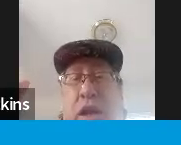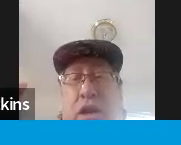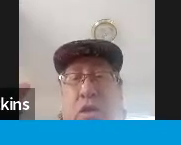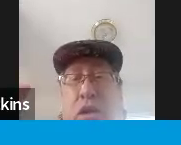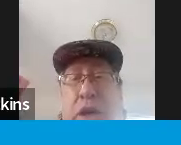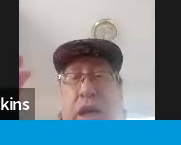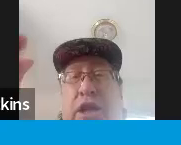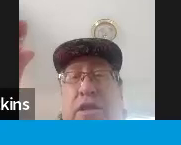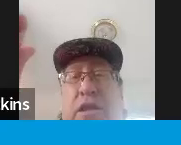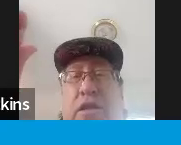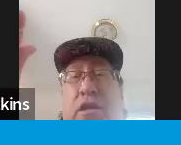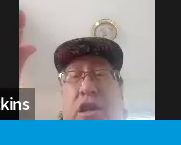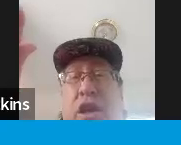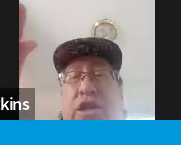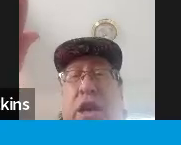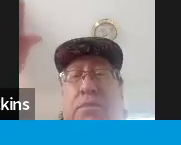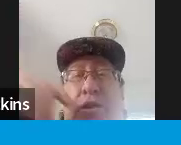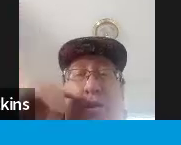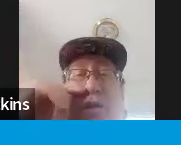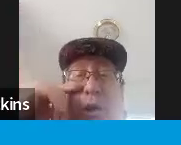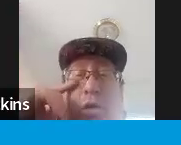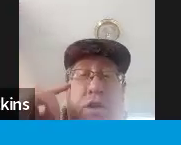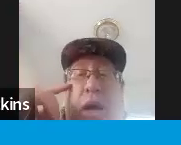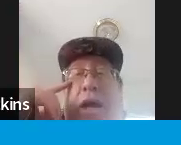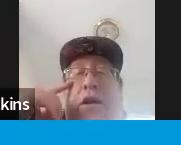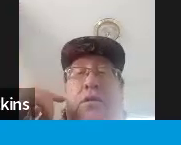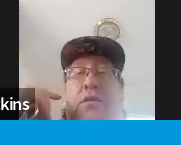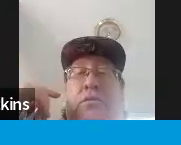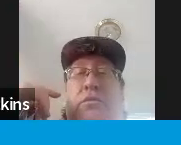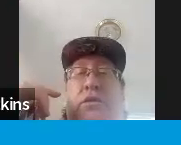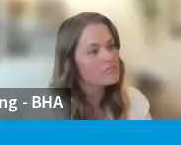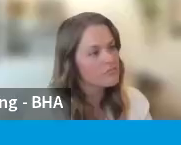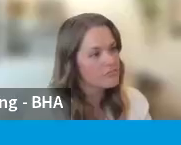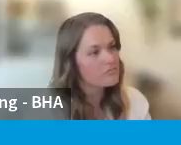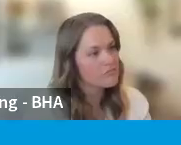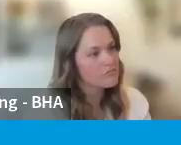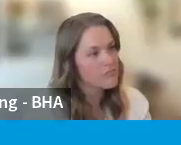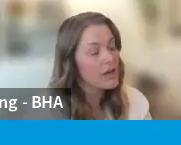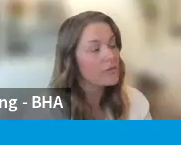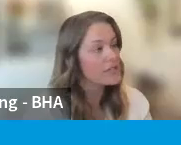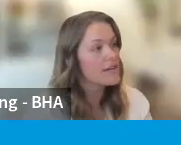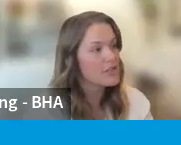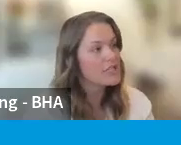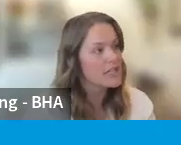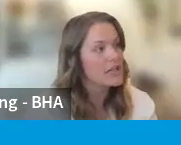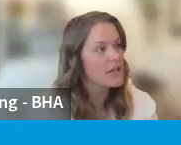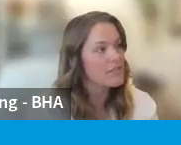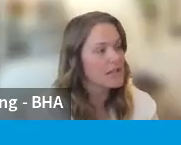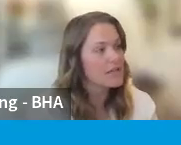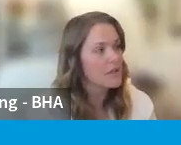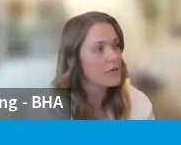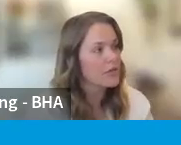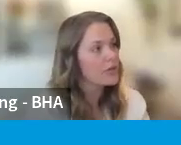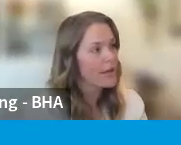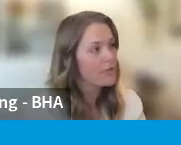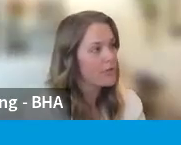says the BHA is going to attempt to go this way. but I think we owe her a lot of credit See too. if